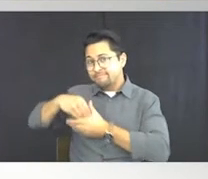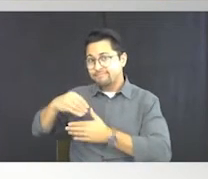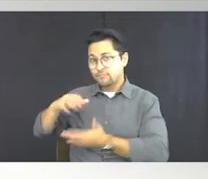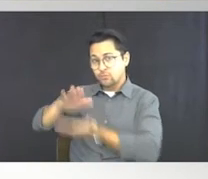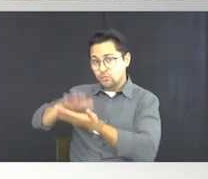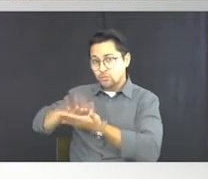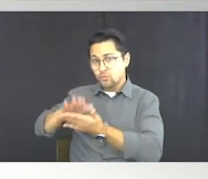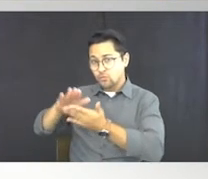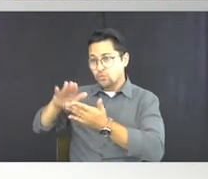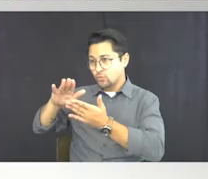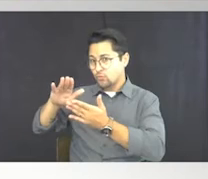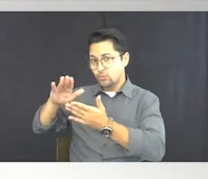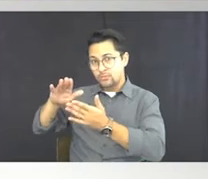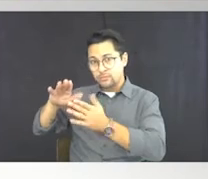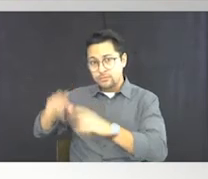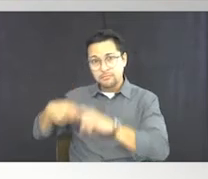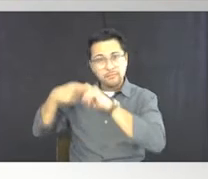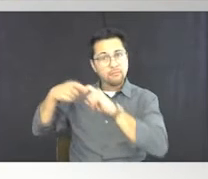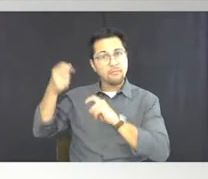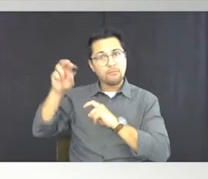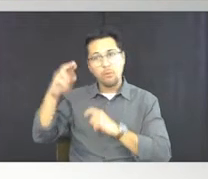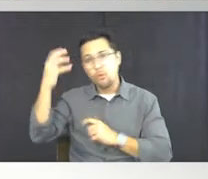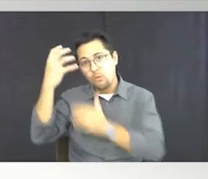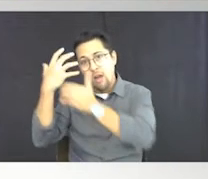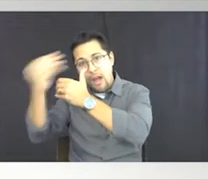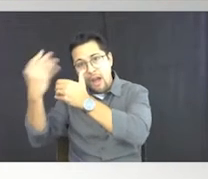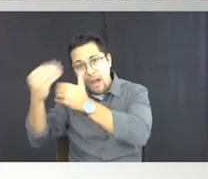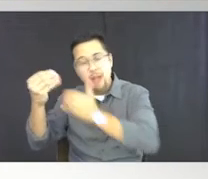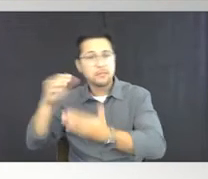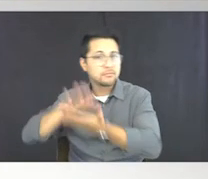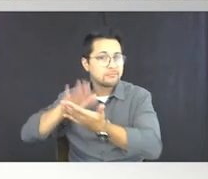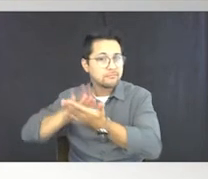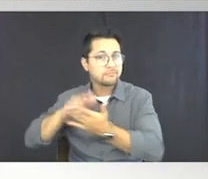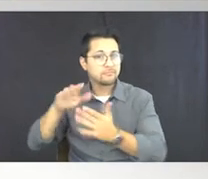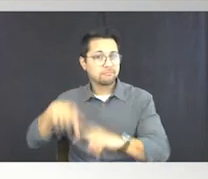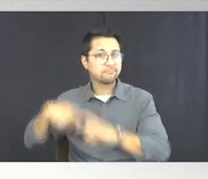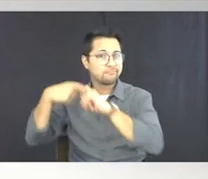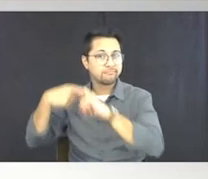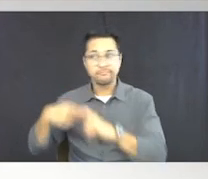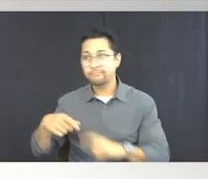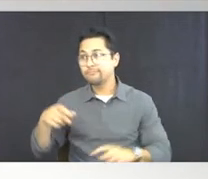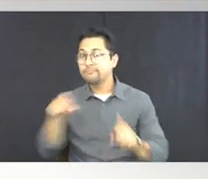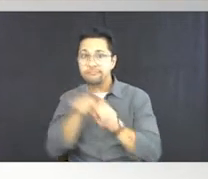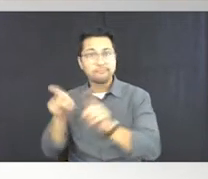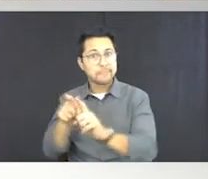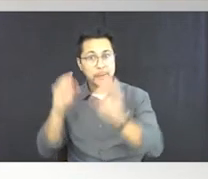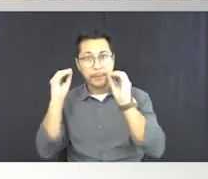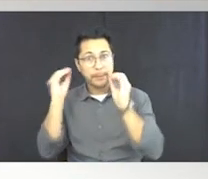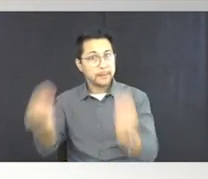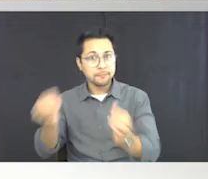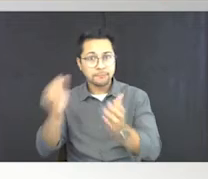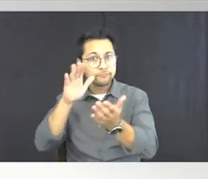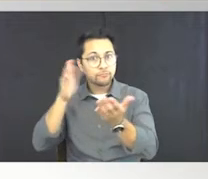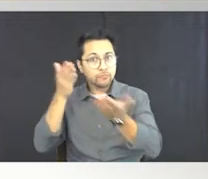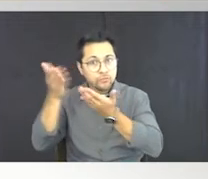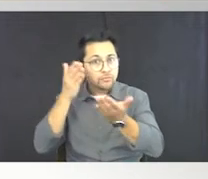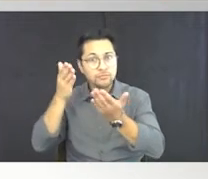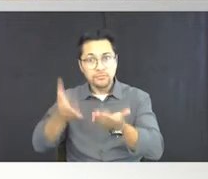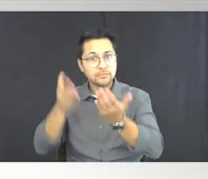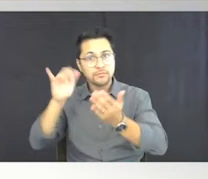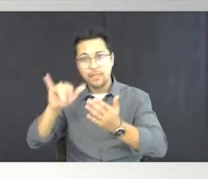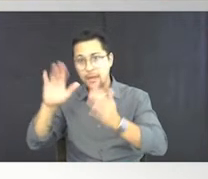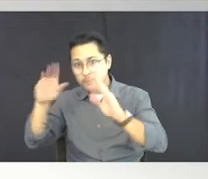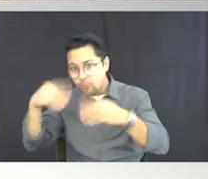school suspension or an out-of-school suspension, and there's no services being provided, and we're over